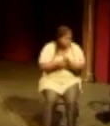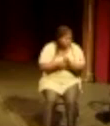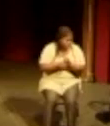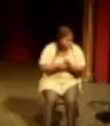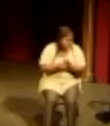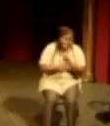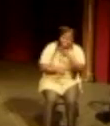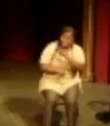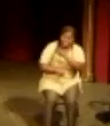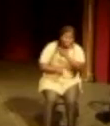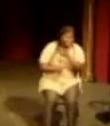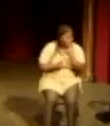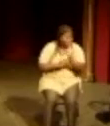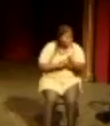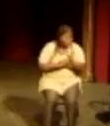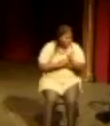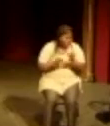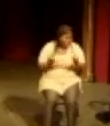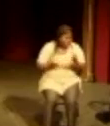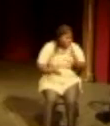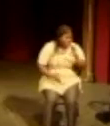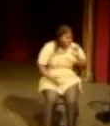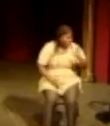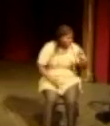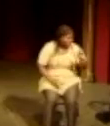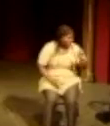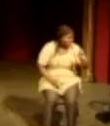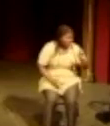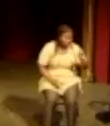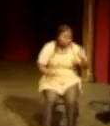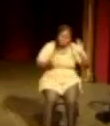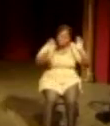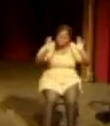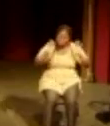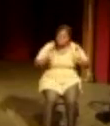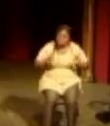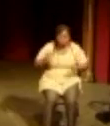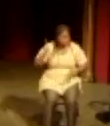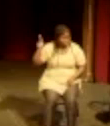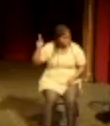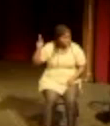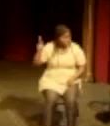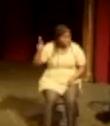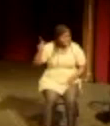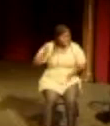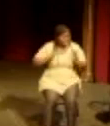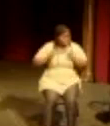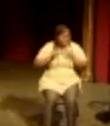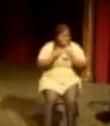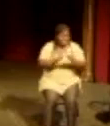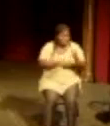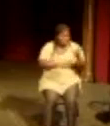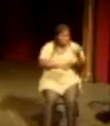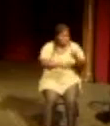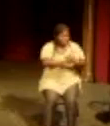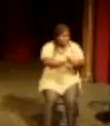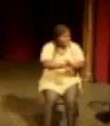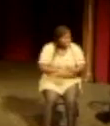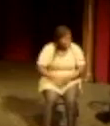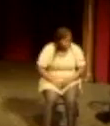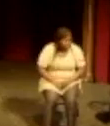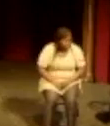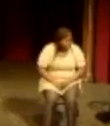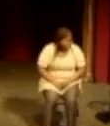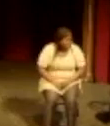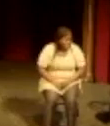that I've had here at the College of the Sequoias. And it lasted for 3 nights. How's that for a moment? It was just